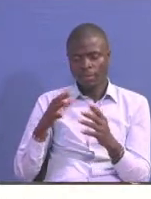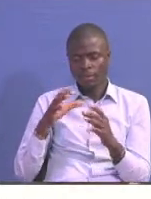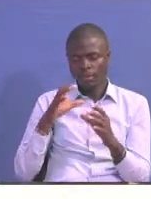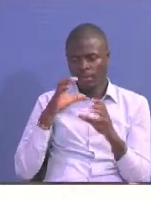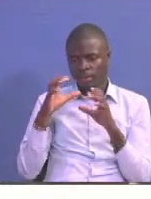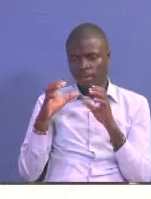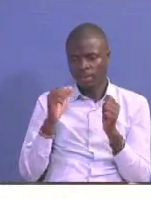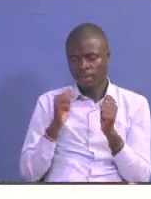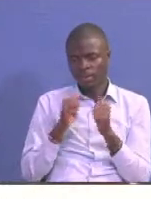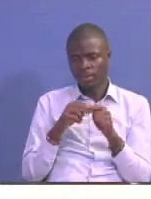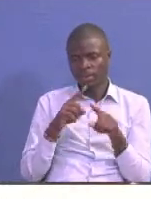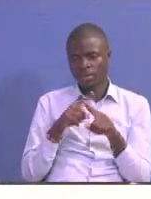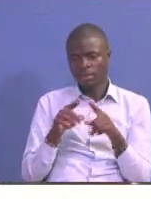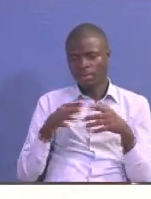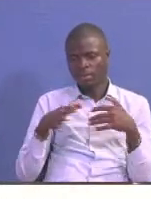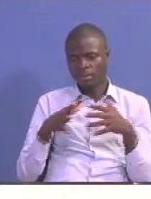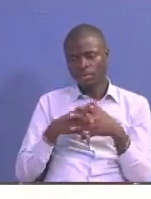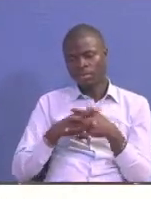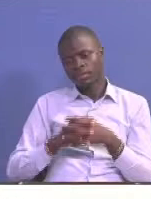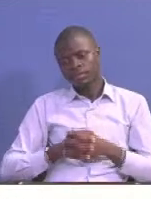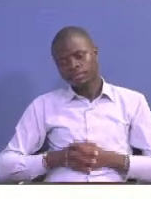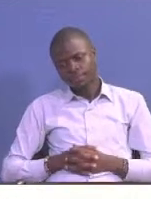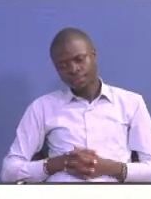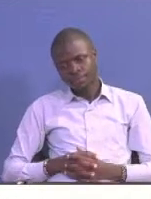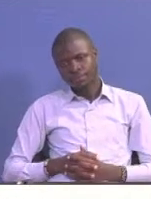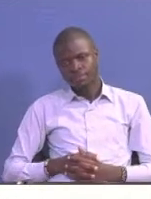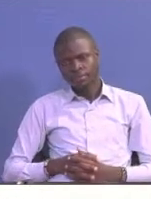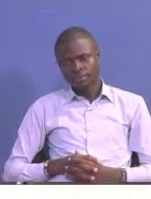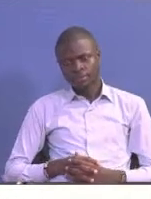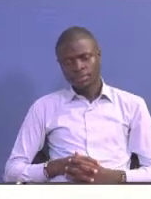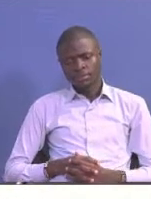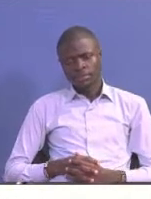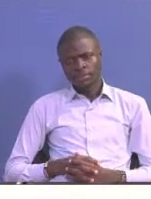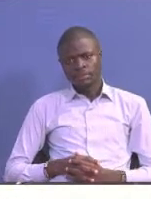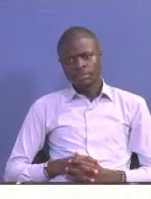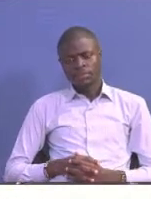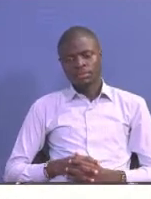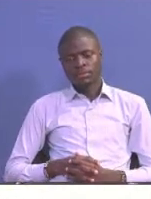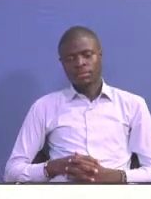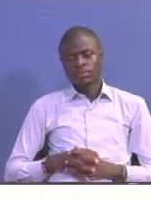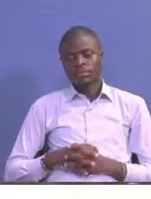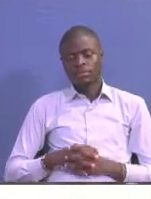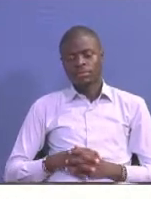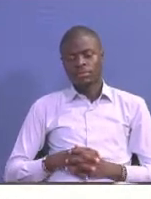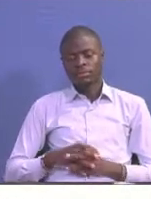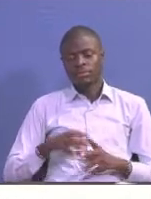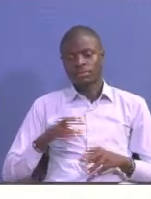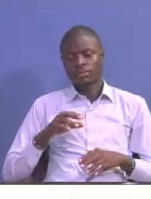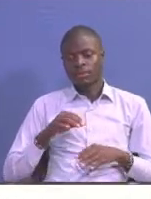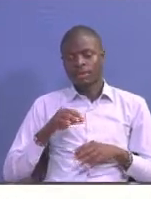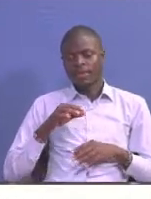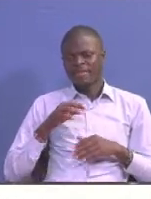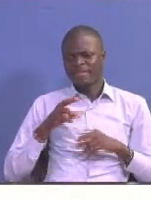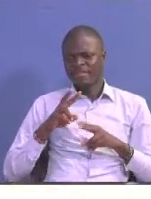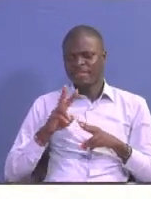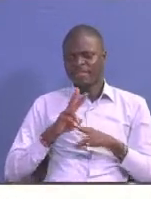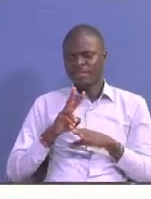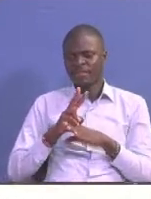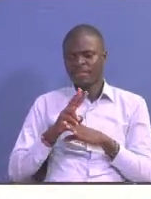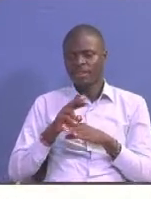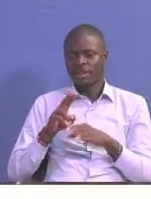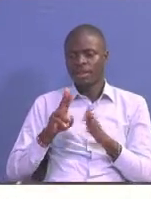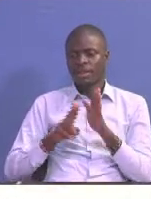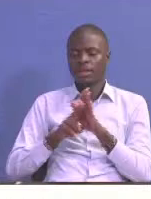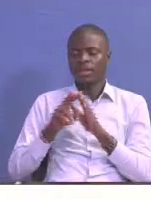with the stakeholders. I'm very unhappy with the way sometimes there are